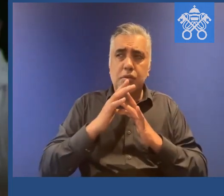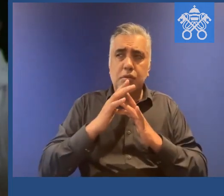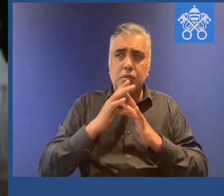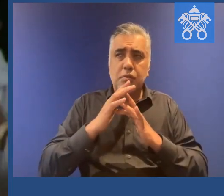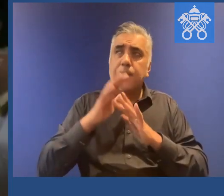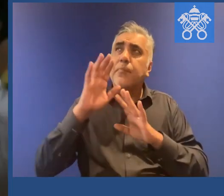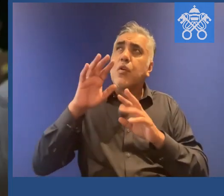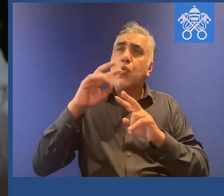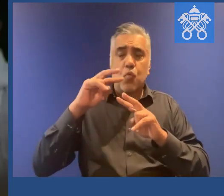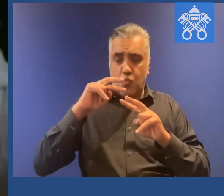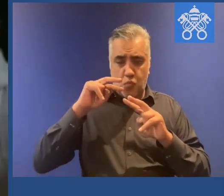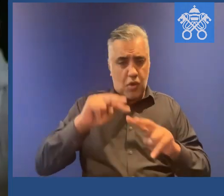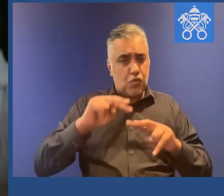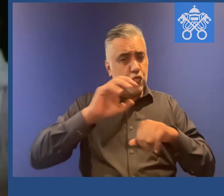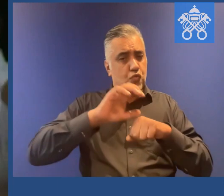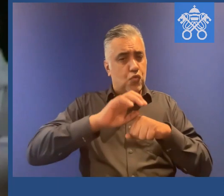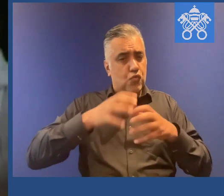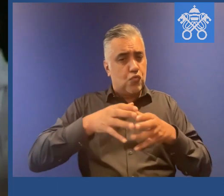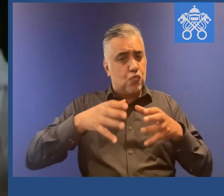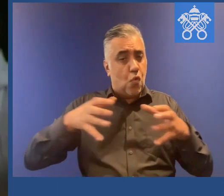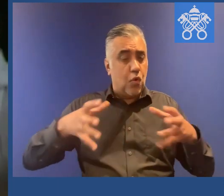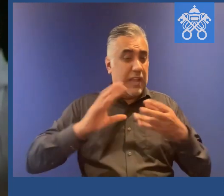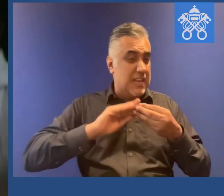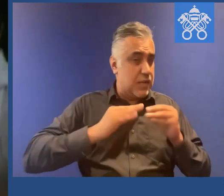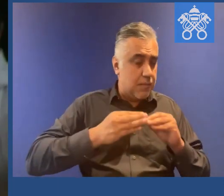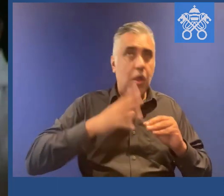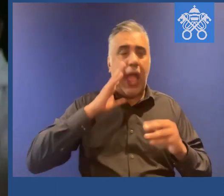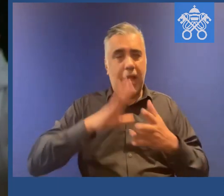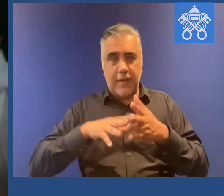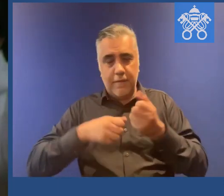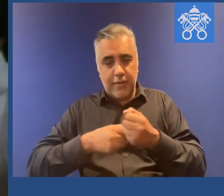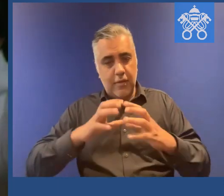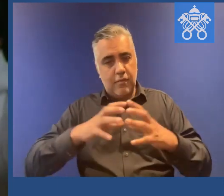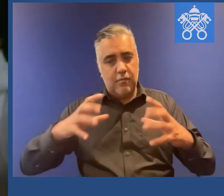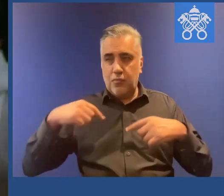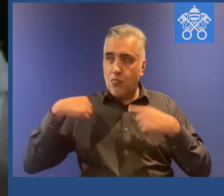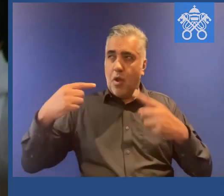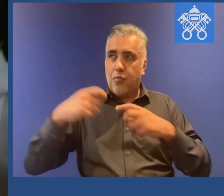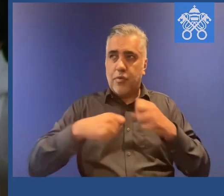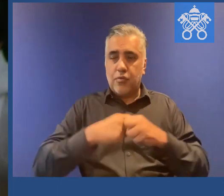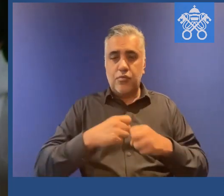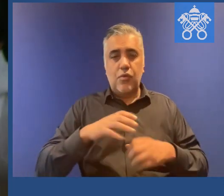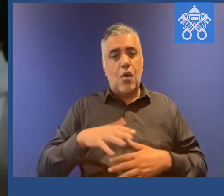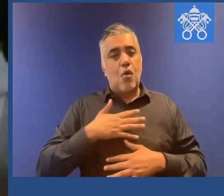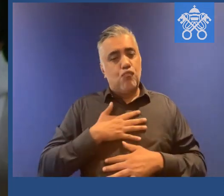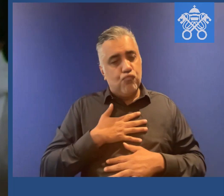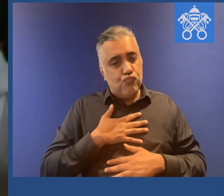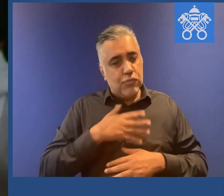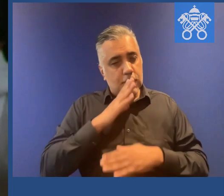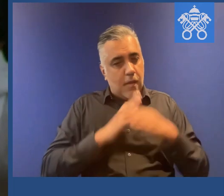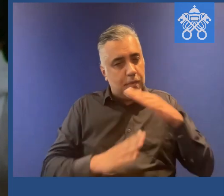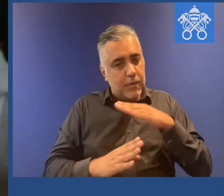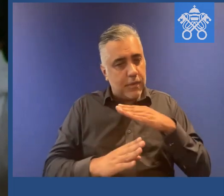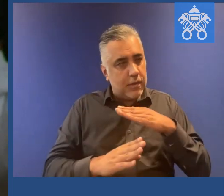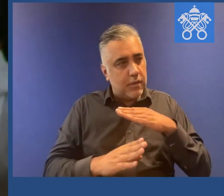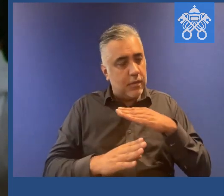Watching Sacred Heart Church grow in numbers and in faith over the years is humbling,